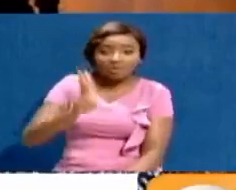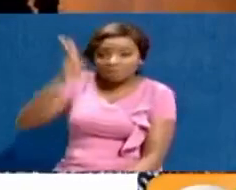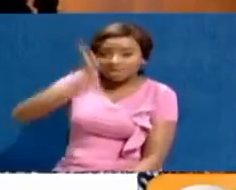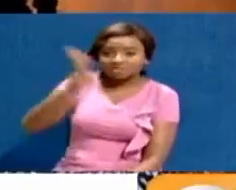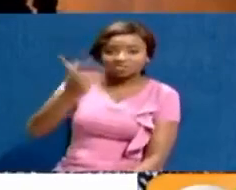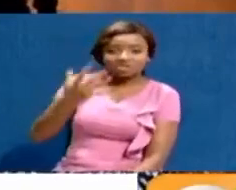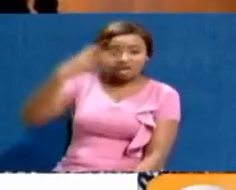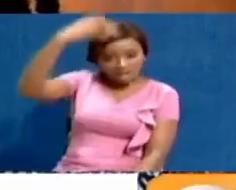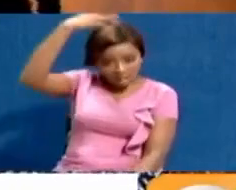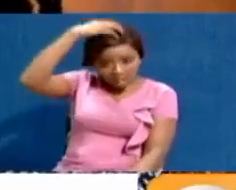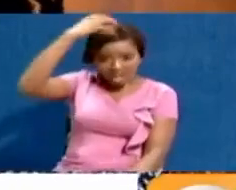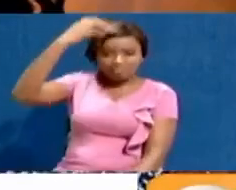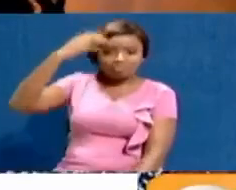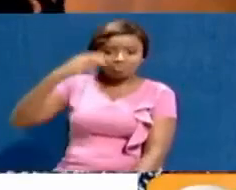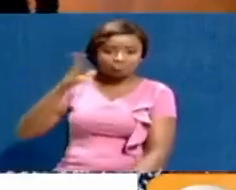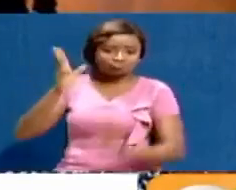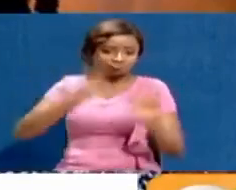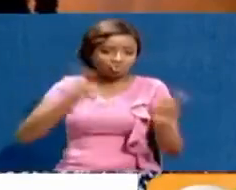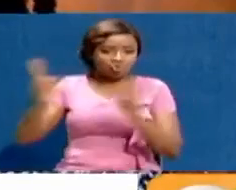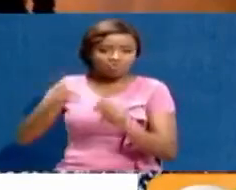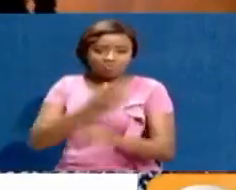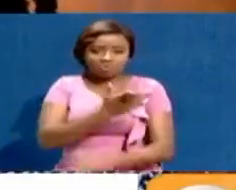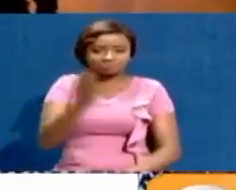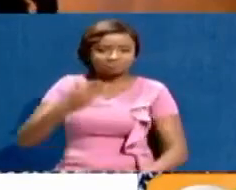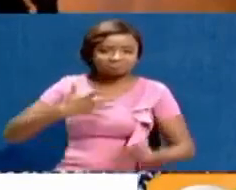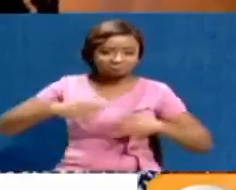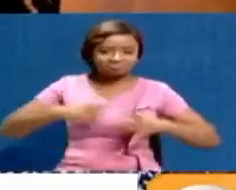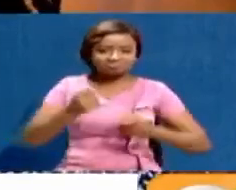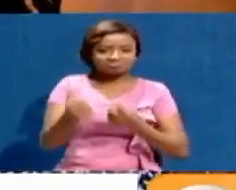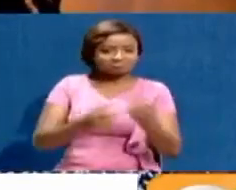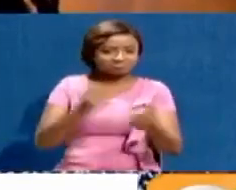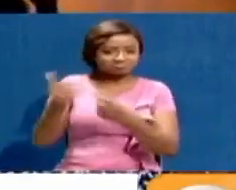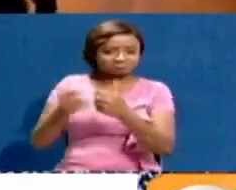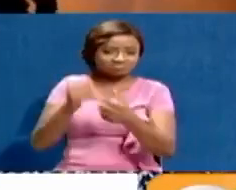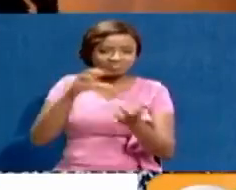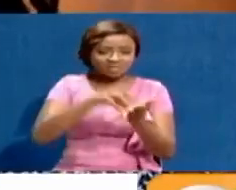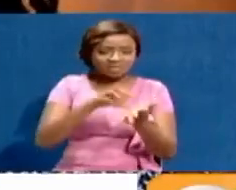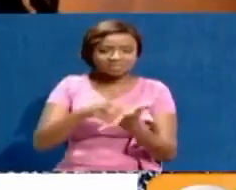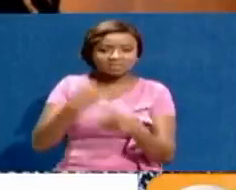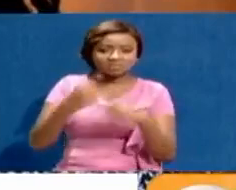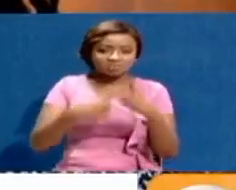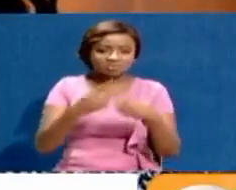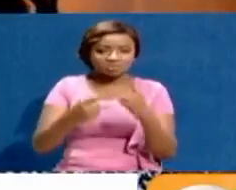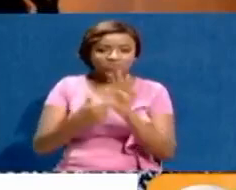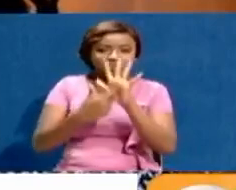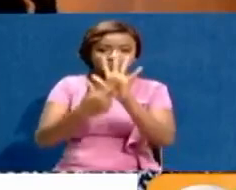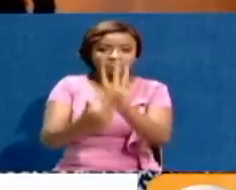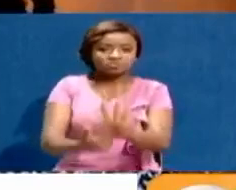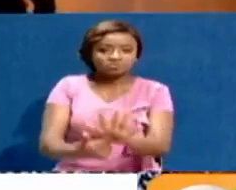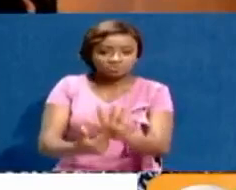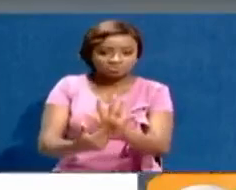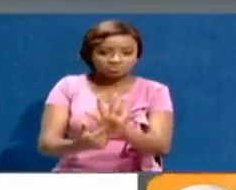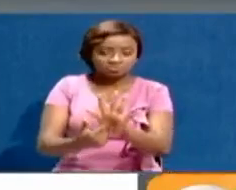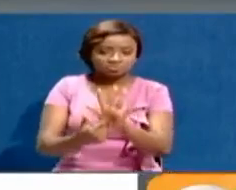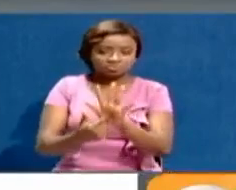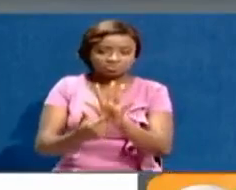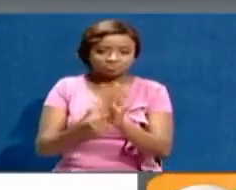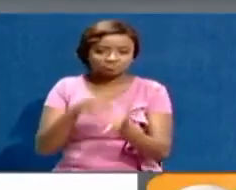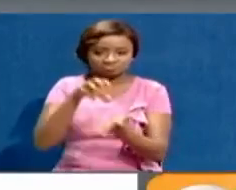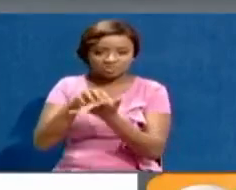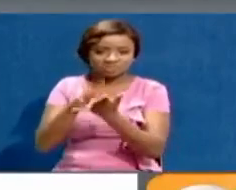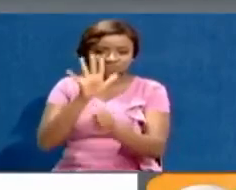Lamu, where traditionally we had very, very few cases, that are also beginning to show a number of cases.